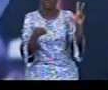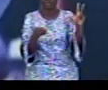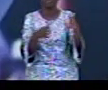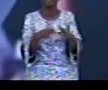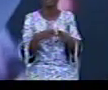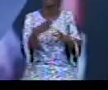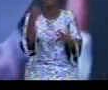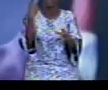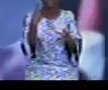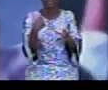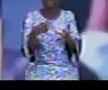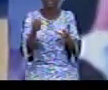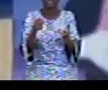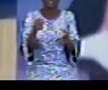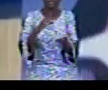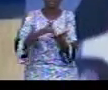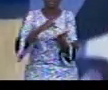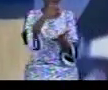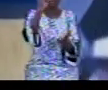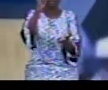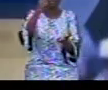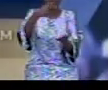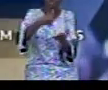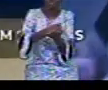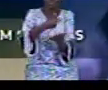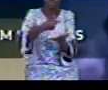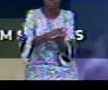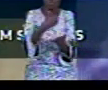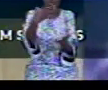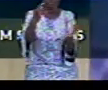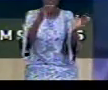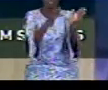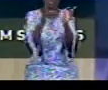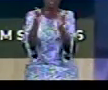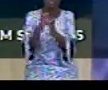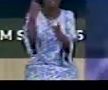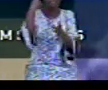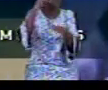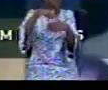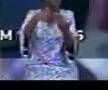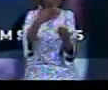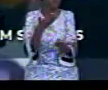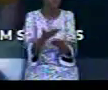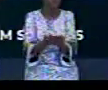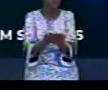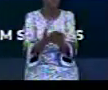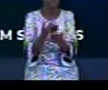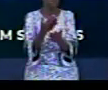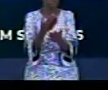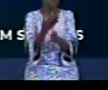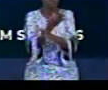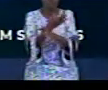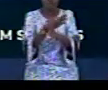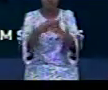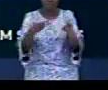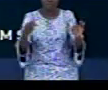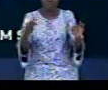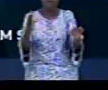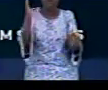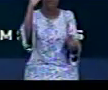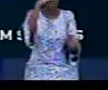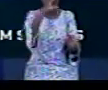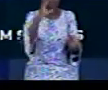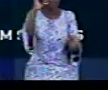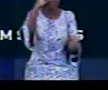the glorious gospel of Jesus for all freedom seekers. You're